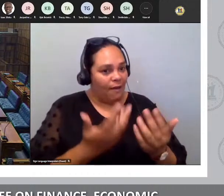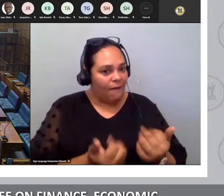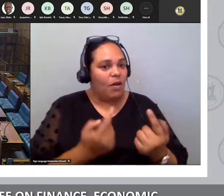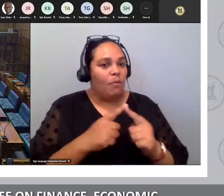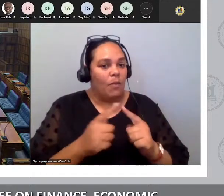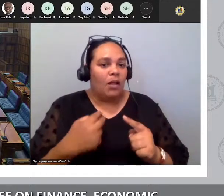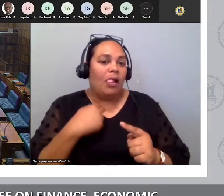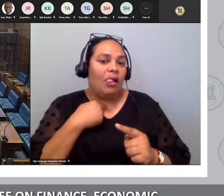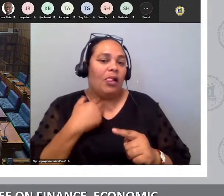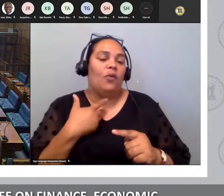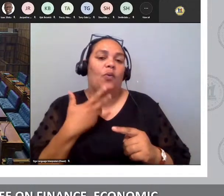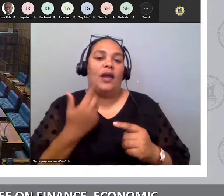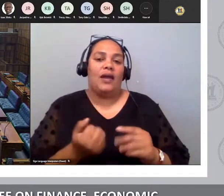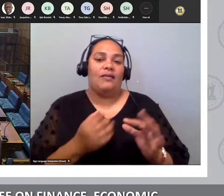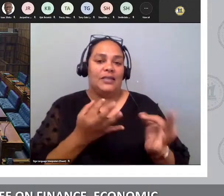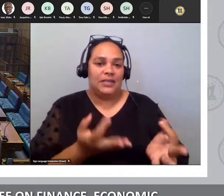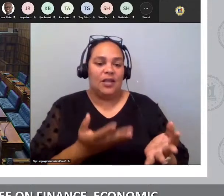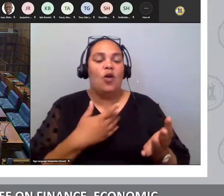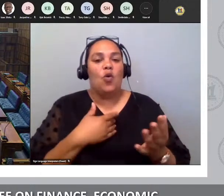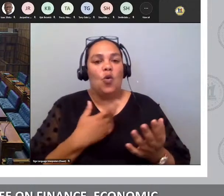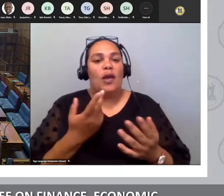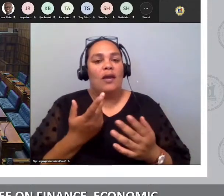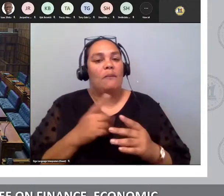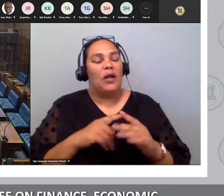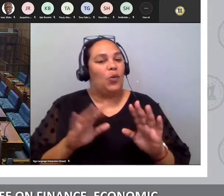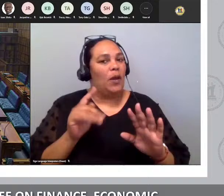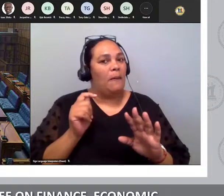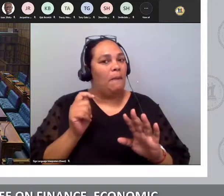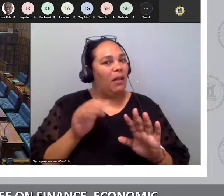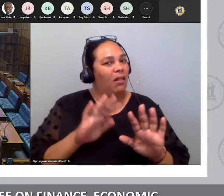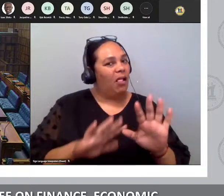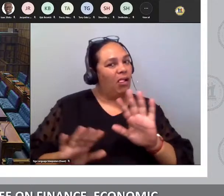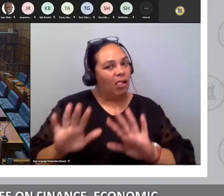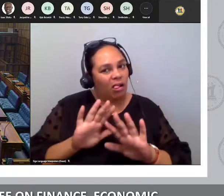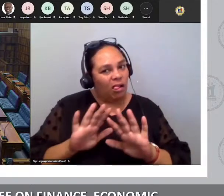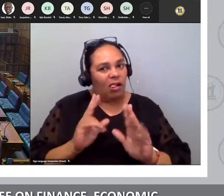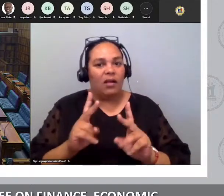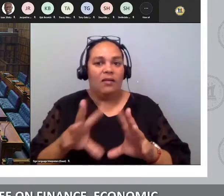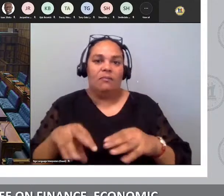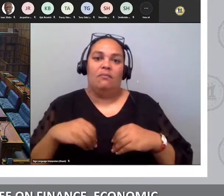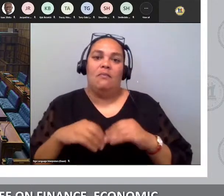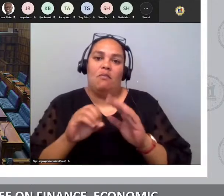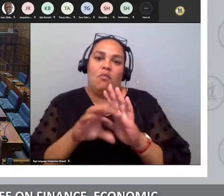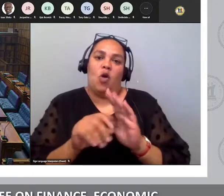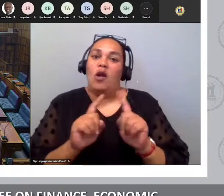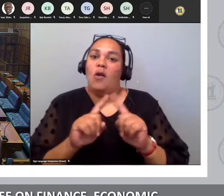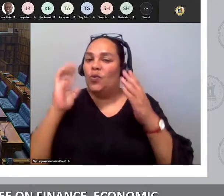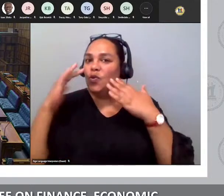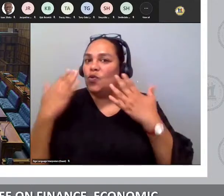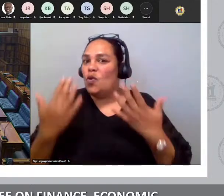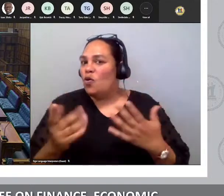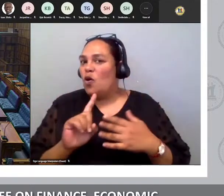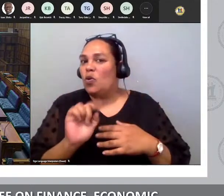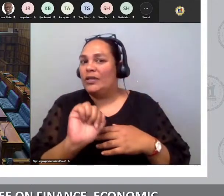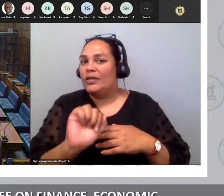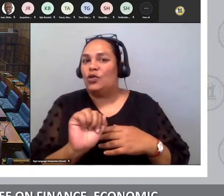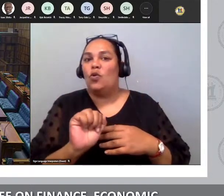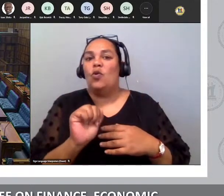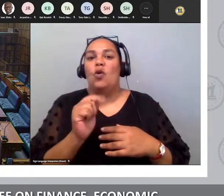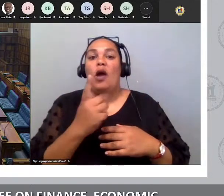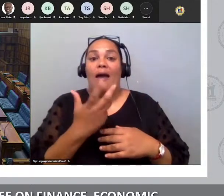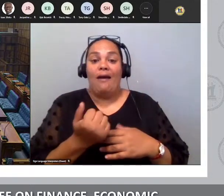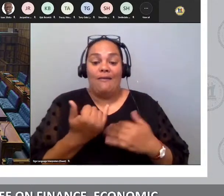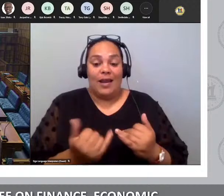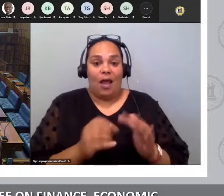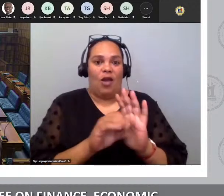unfortunately we have had such and we a bit reluctant to take to Market again and not knowing that um what the appetite is at